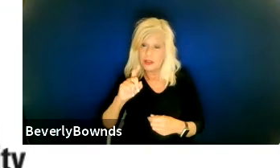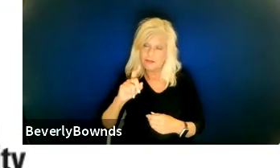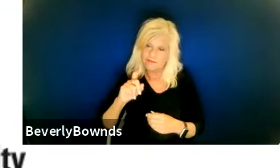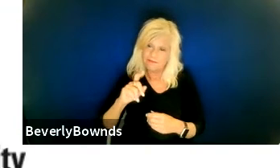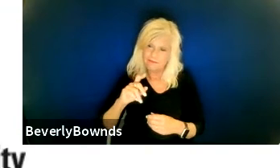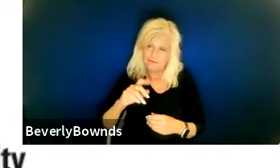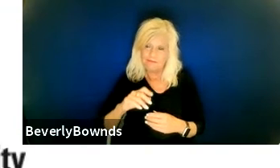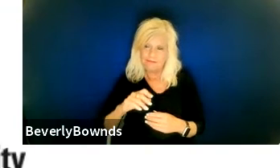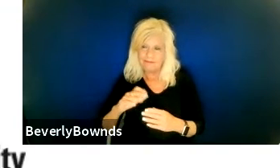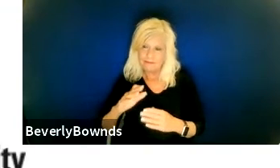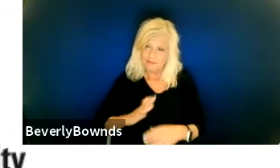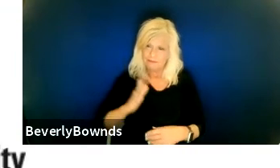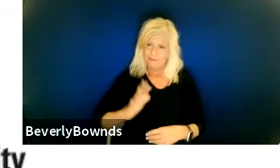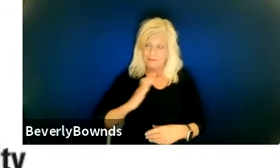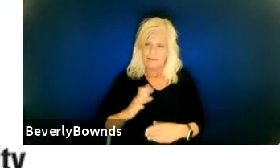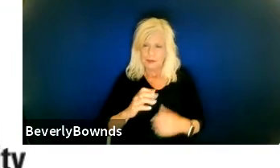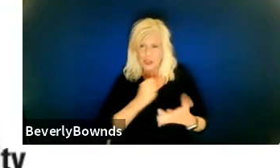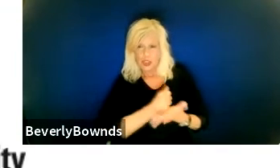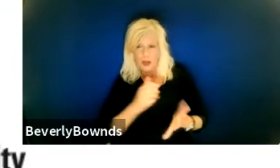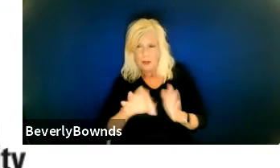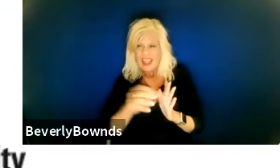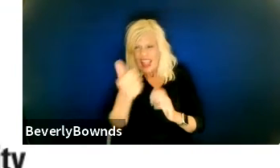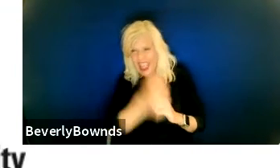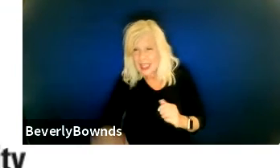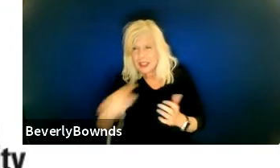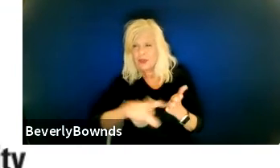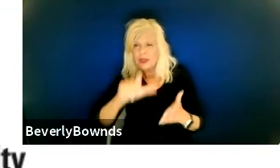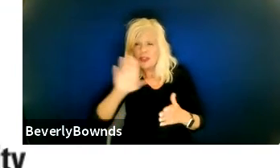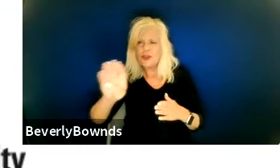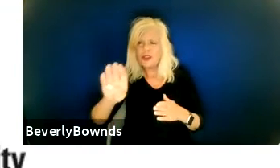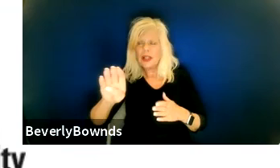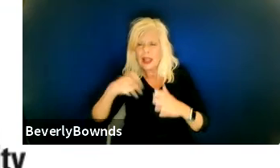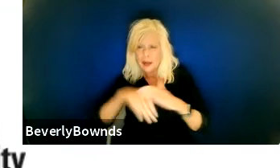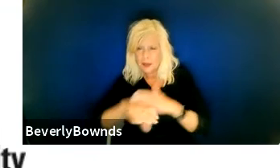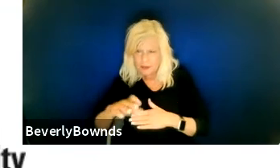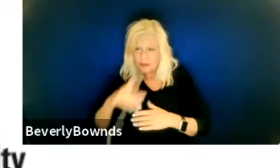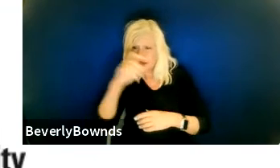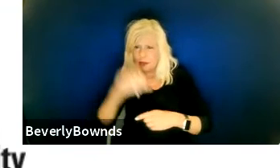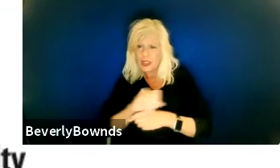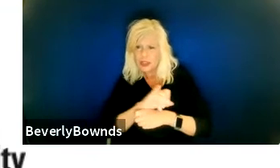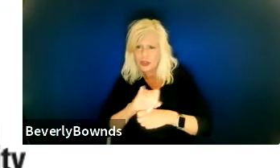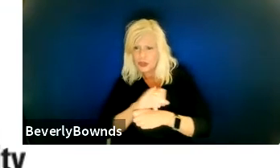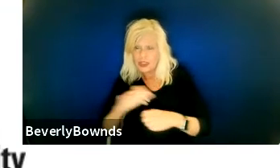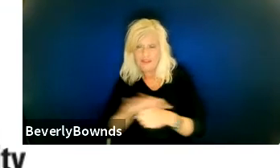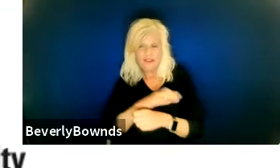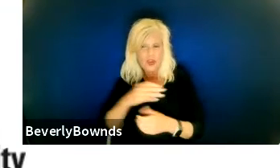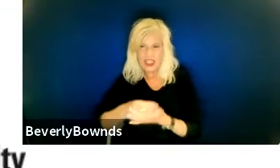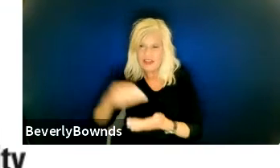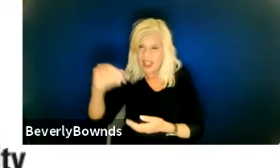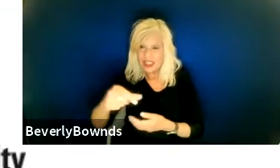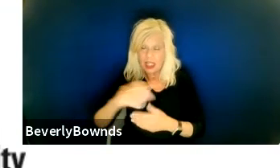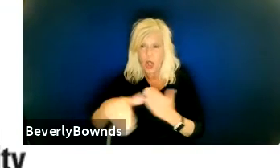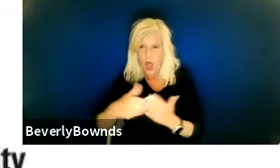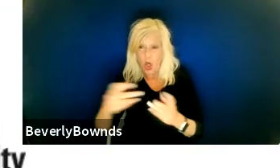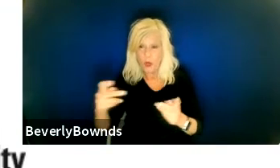choose anywhere in the world, any research laboratory to go and do a summer internship. And it was fully funded. And out of all places,